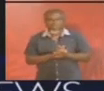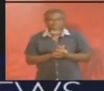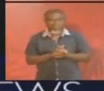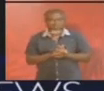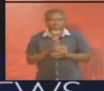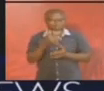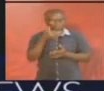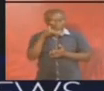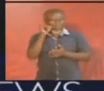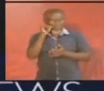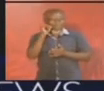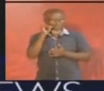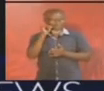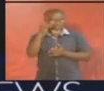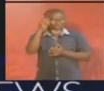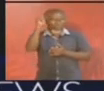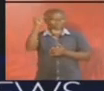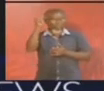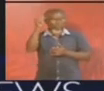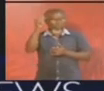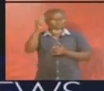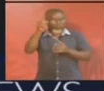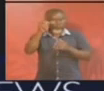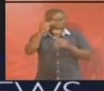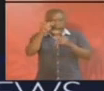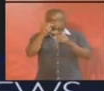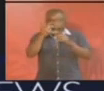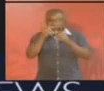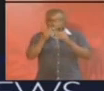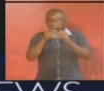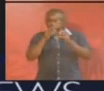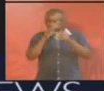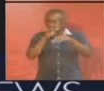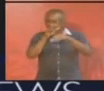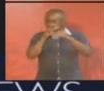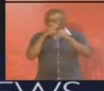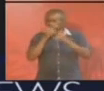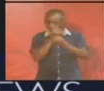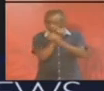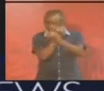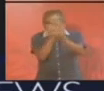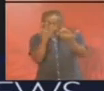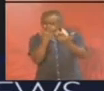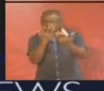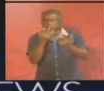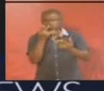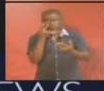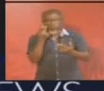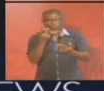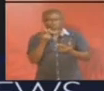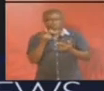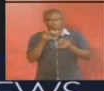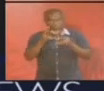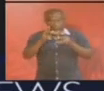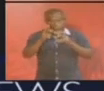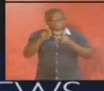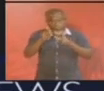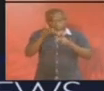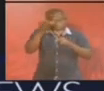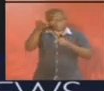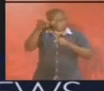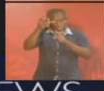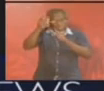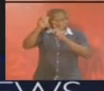that the Prime Minister had 35 contacts that were in Tobago, and there were also some in Trinidad. I just wanted to know what are the numbers